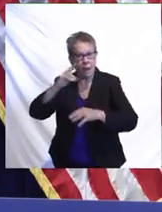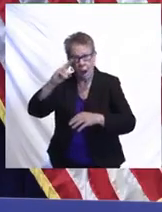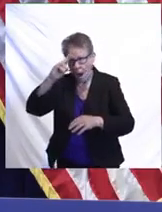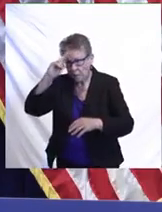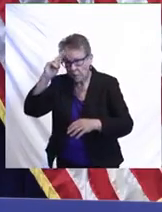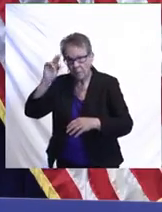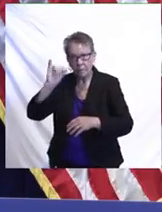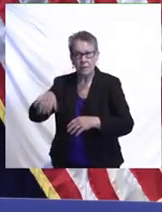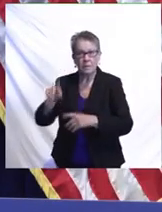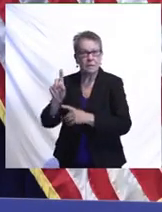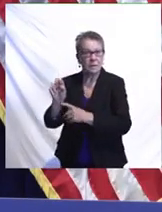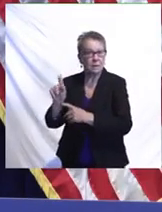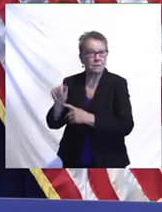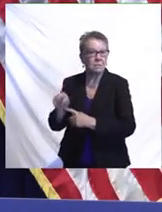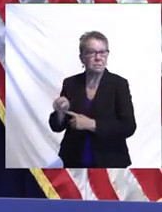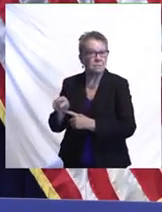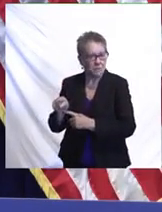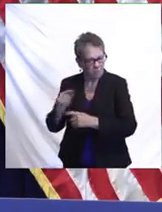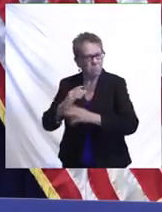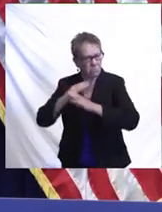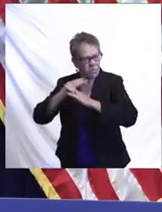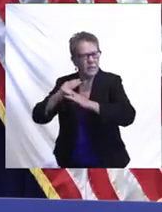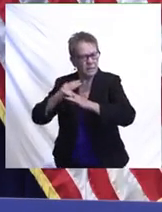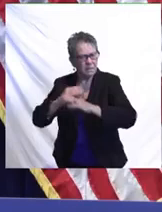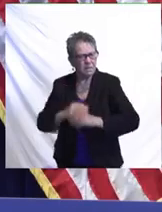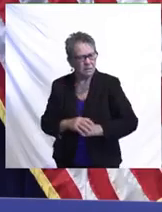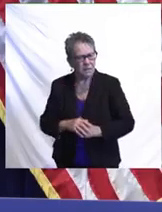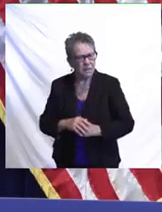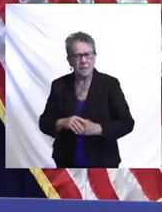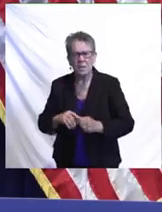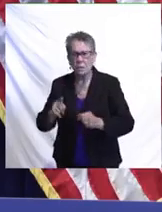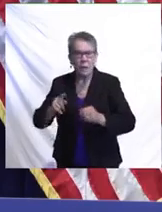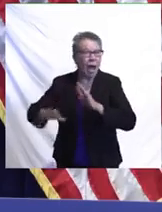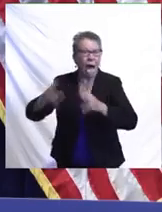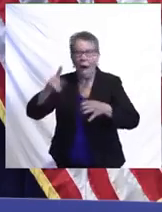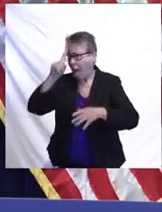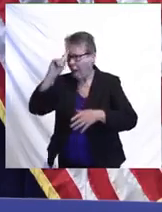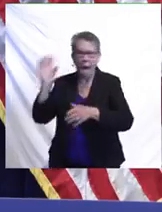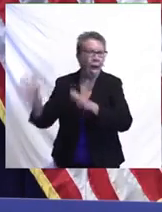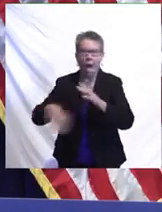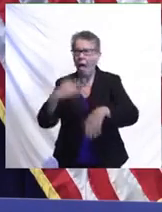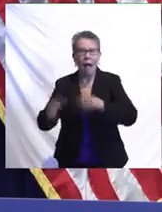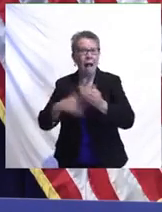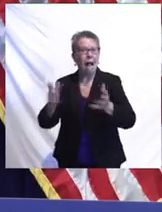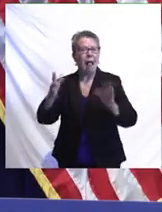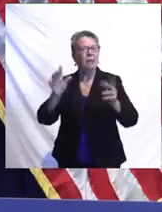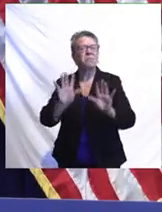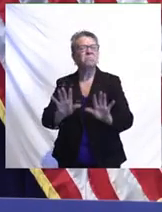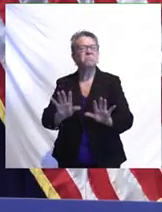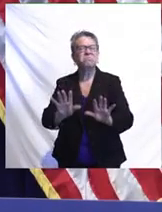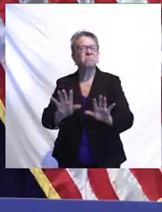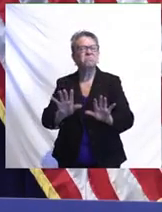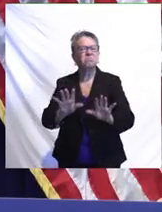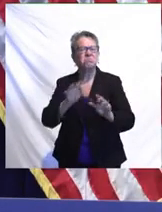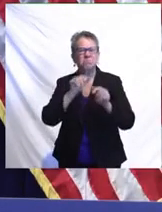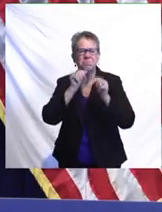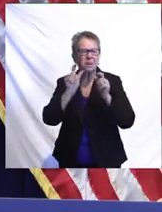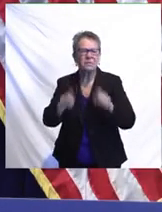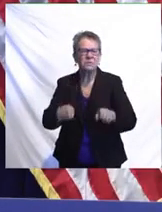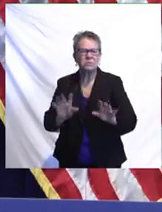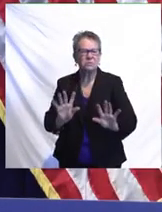about Omicron, but to be really proactive in controlling what we do know, which is the Delta